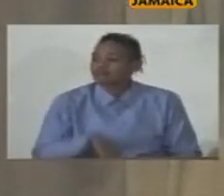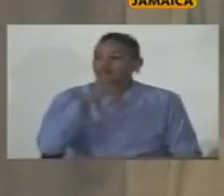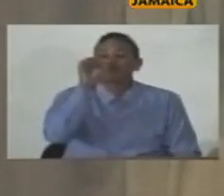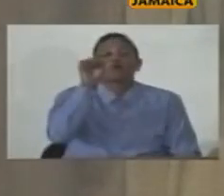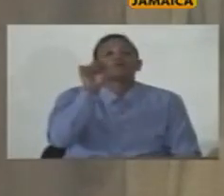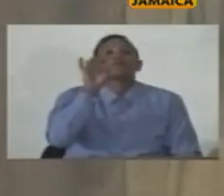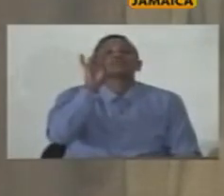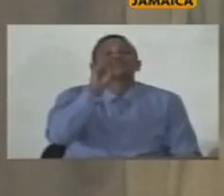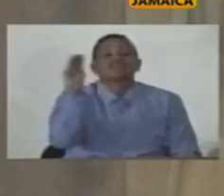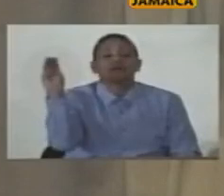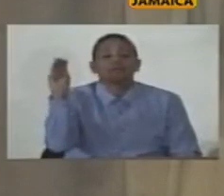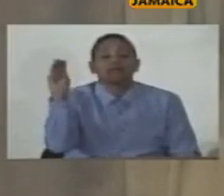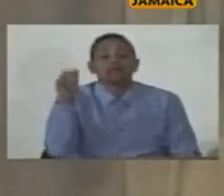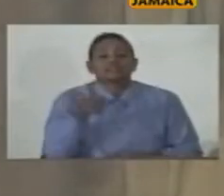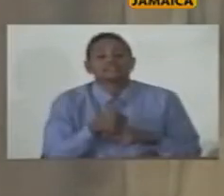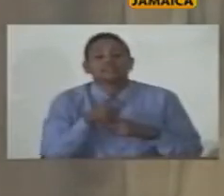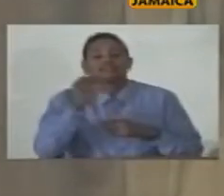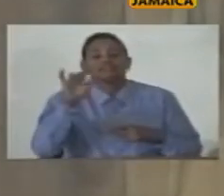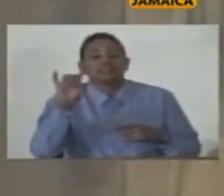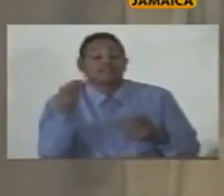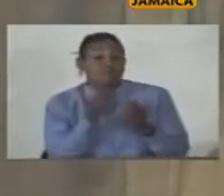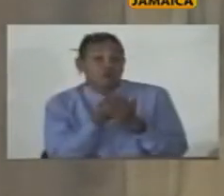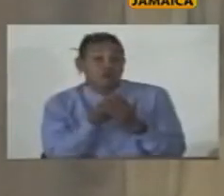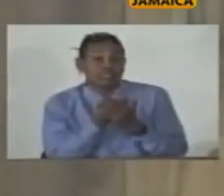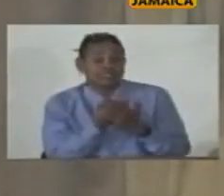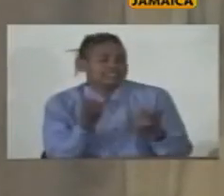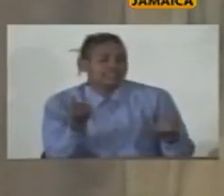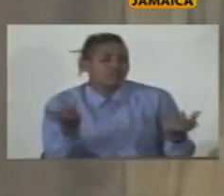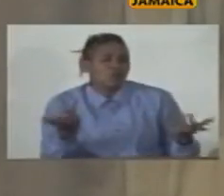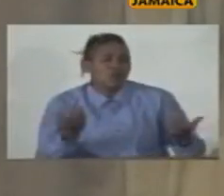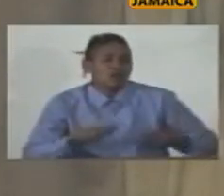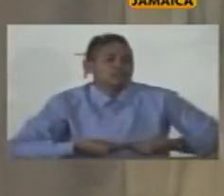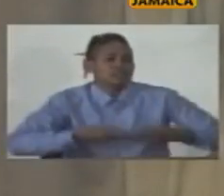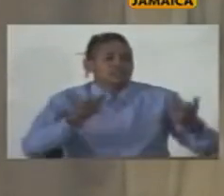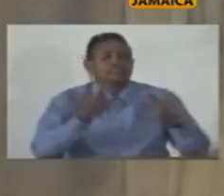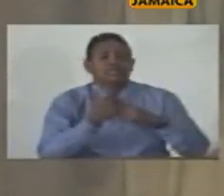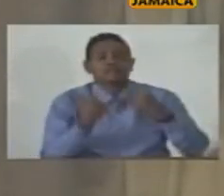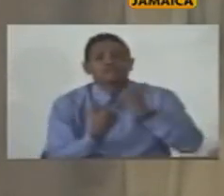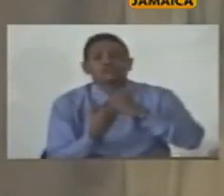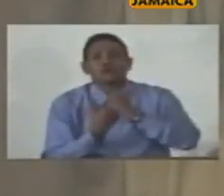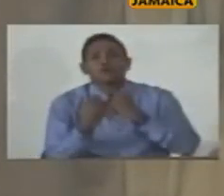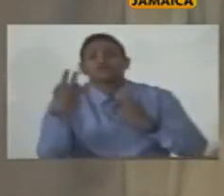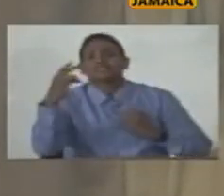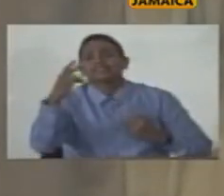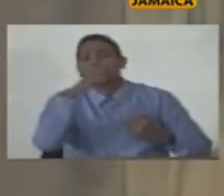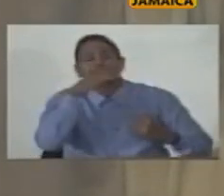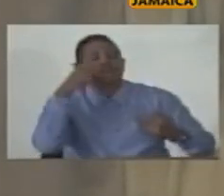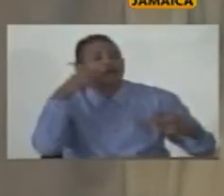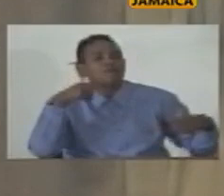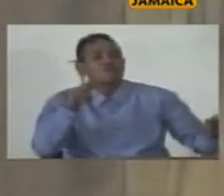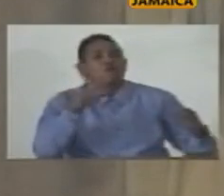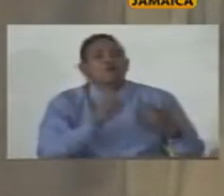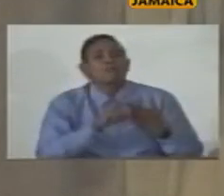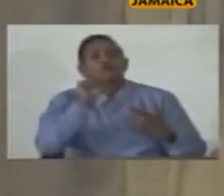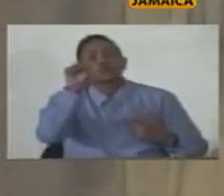1.7 million of CDF was dispersed to assist 17 farm groups and another